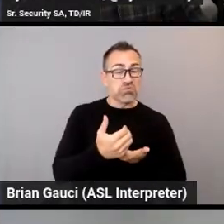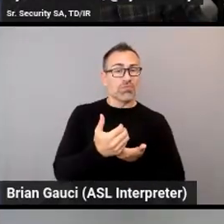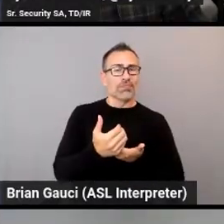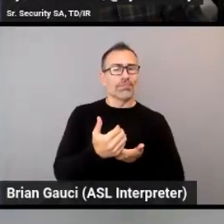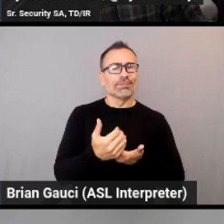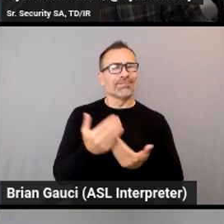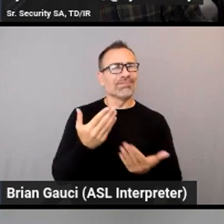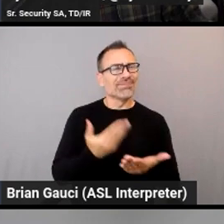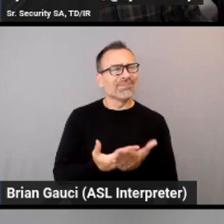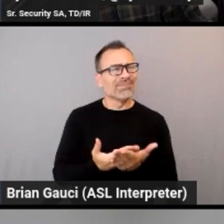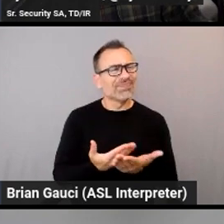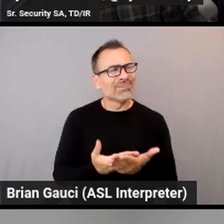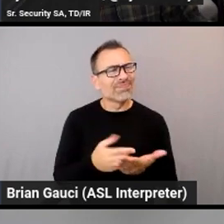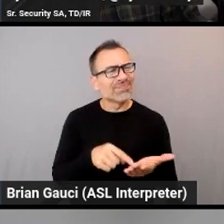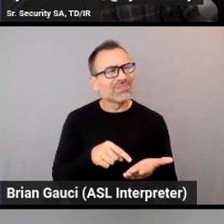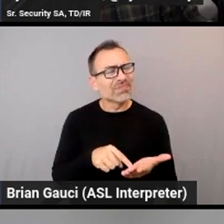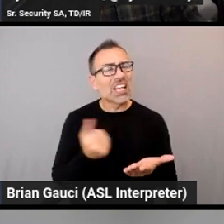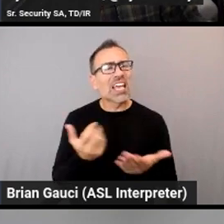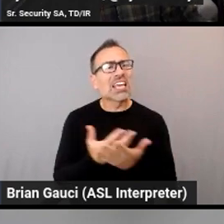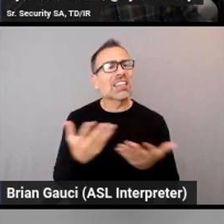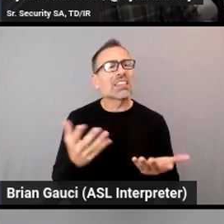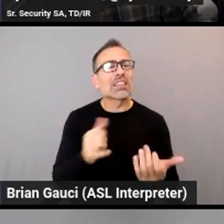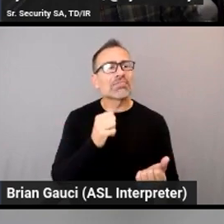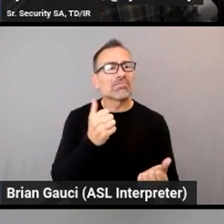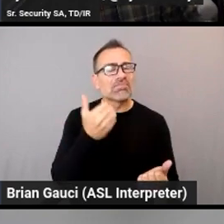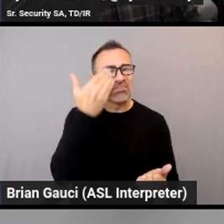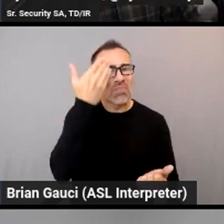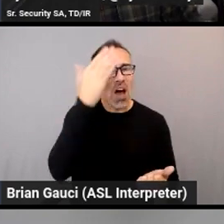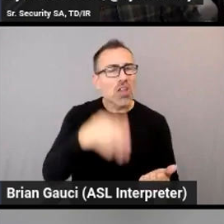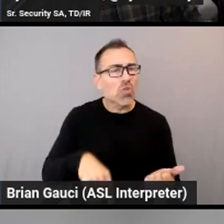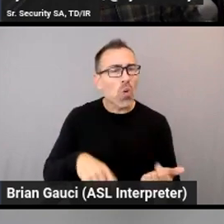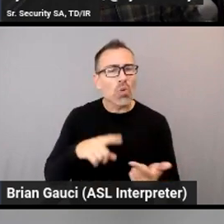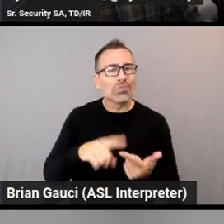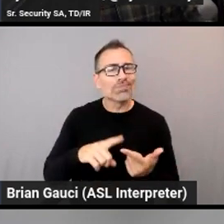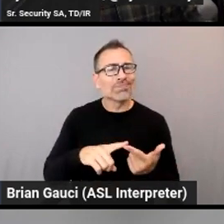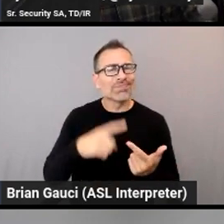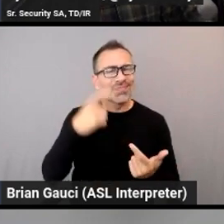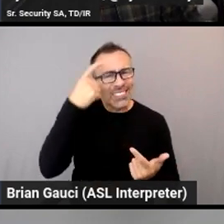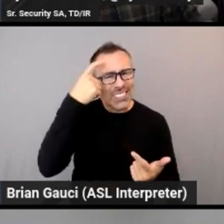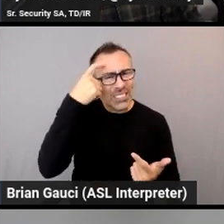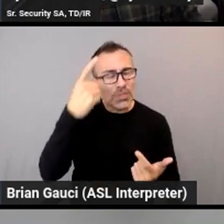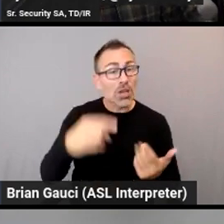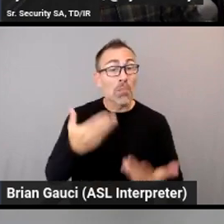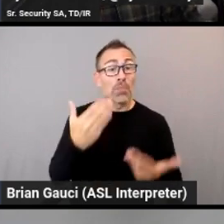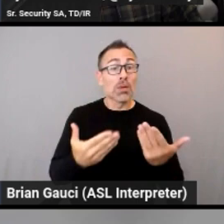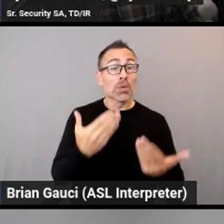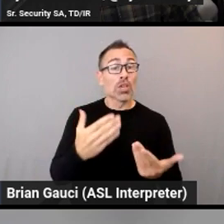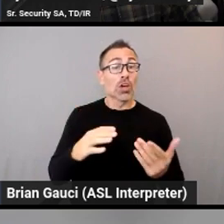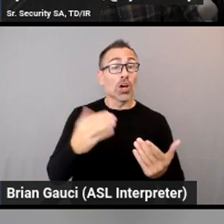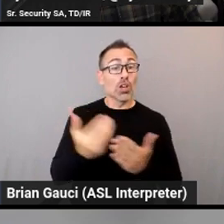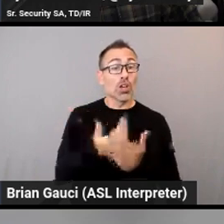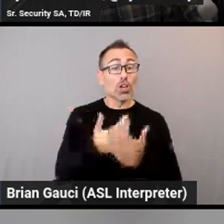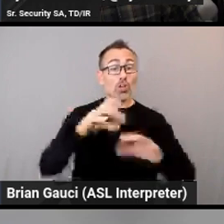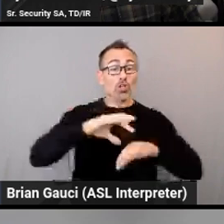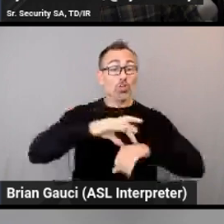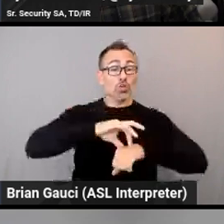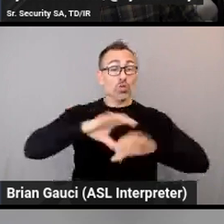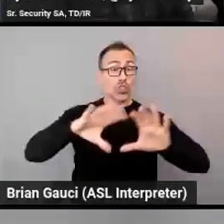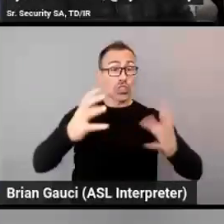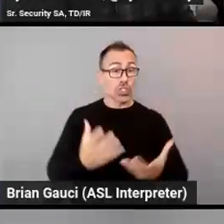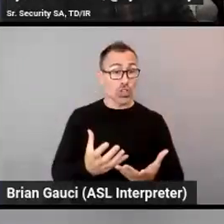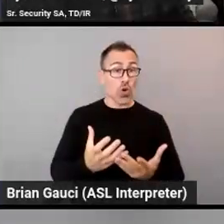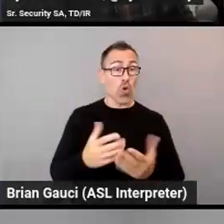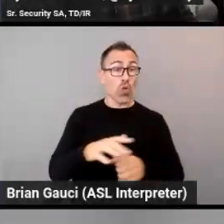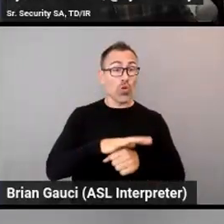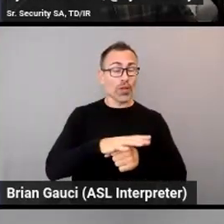anything kind of unknown or suspicious. So an example may be a new geolocation that we've never seen, a new API